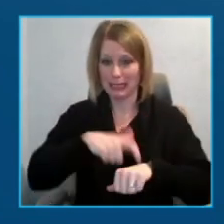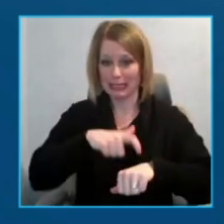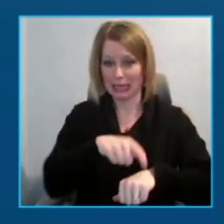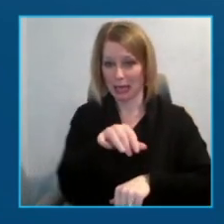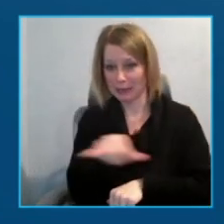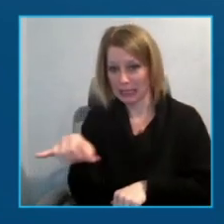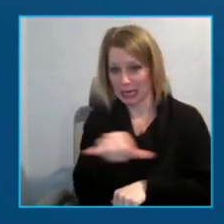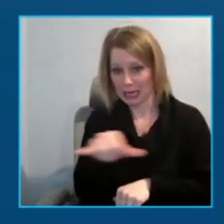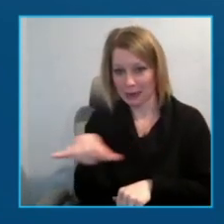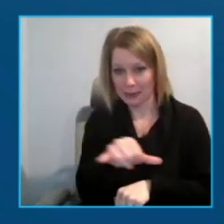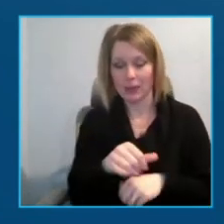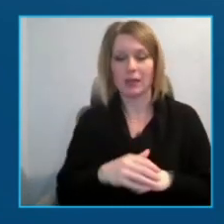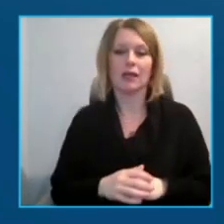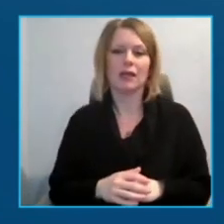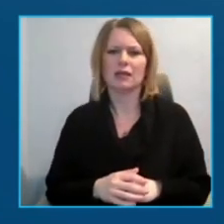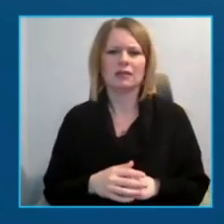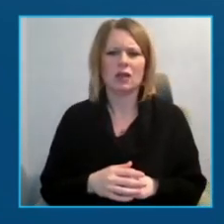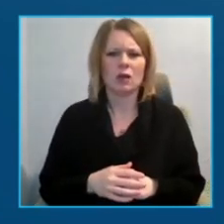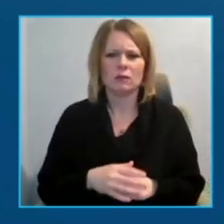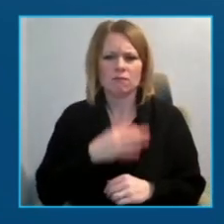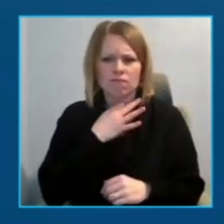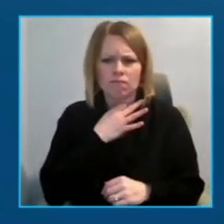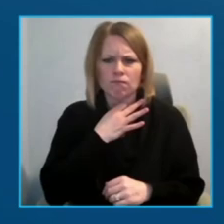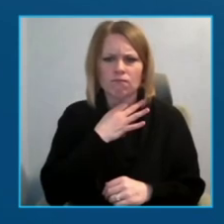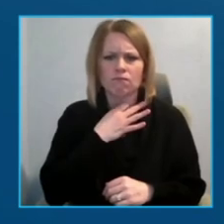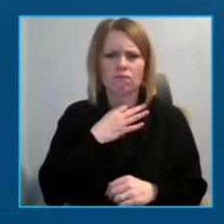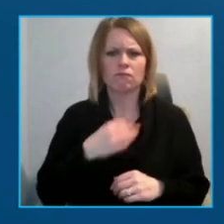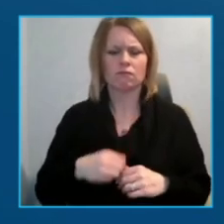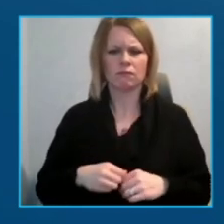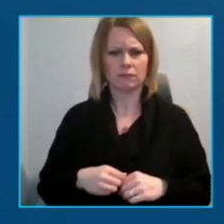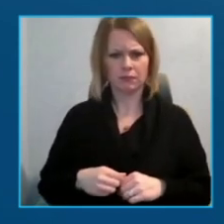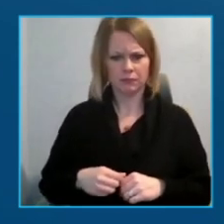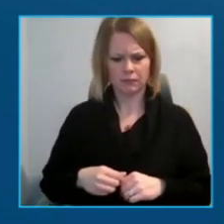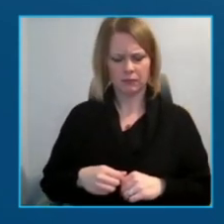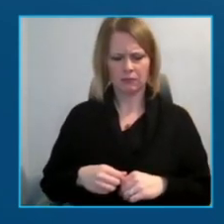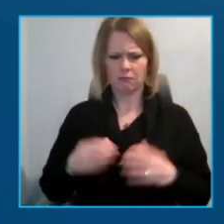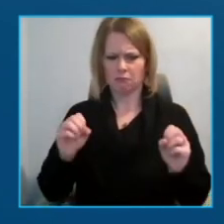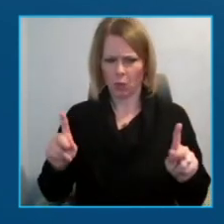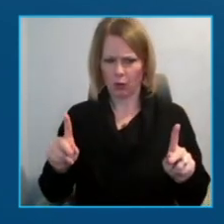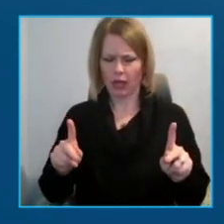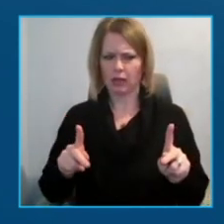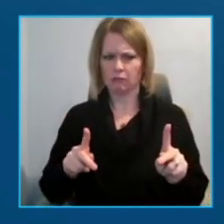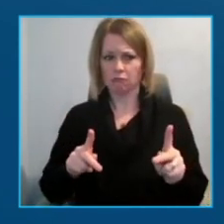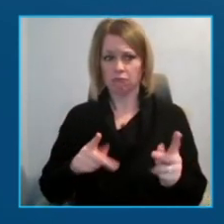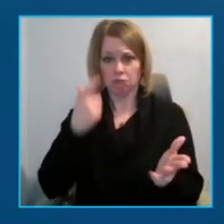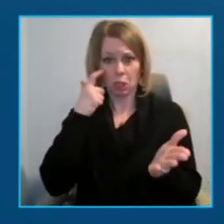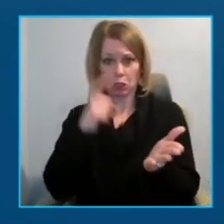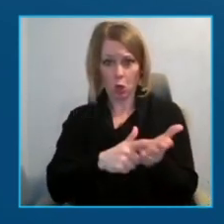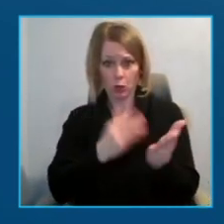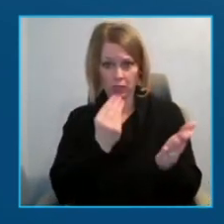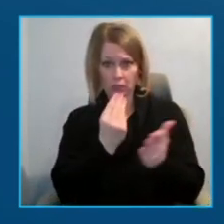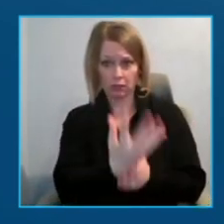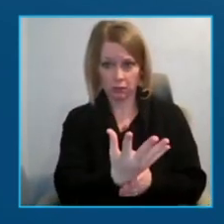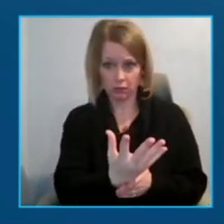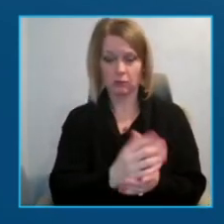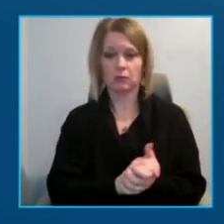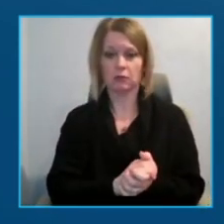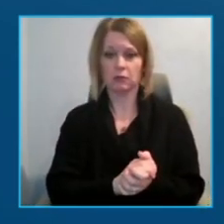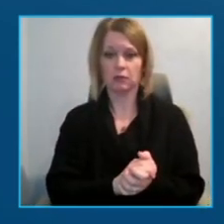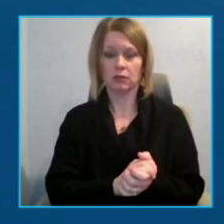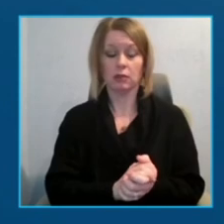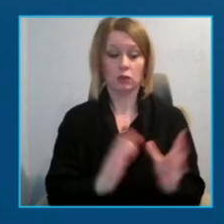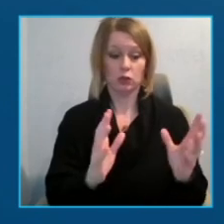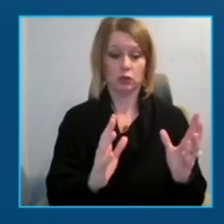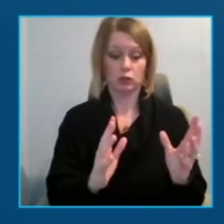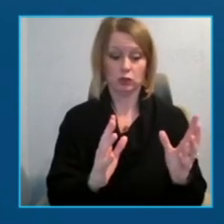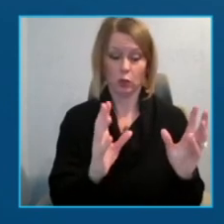situation is that the state committee is noticed for a meeting. They then meet in closed session, members